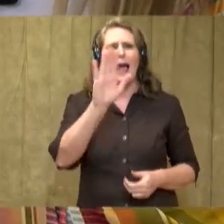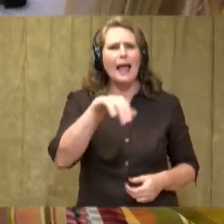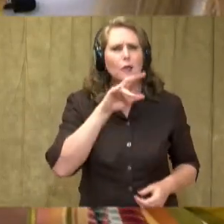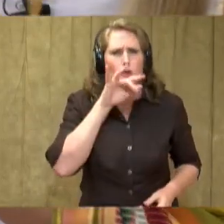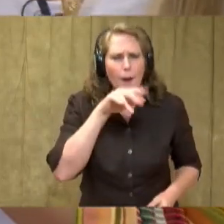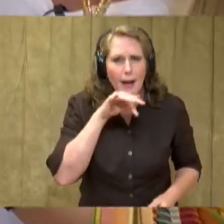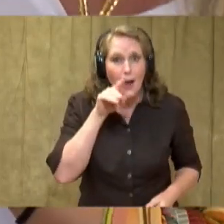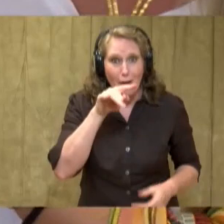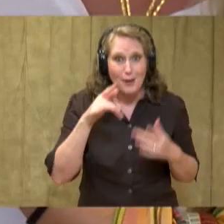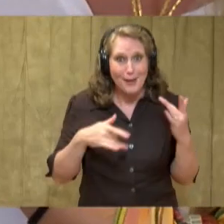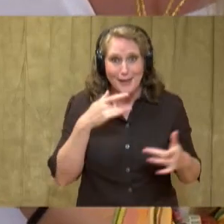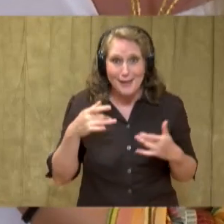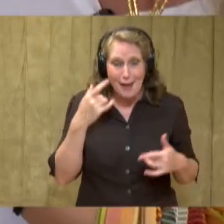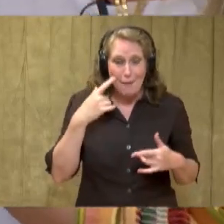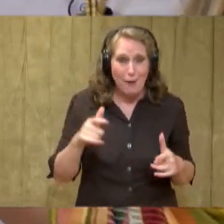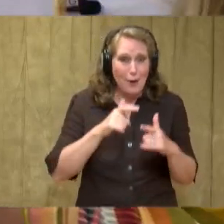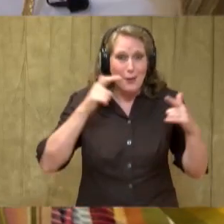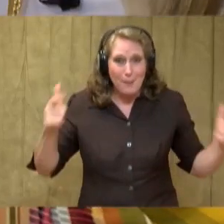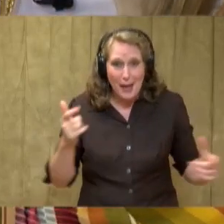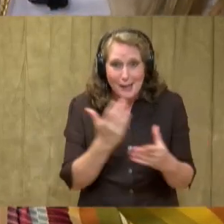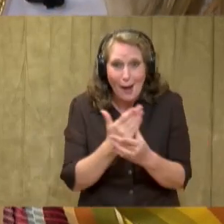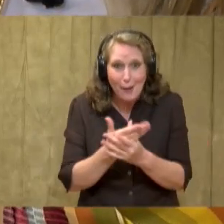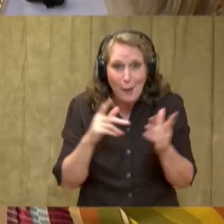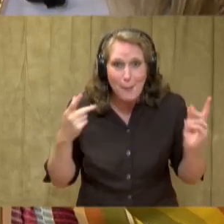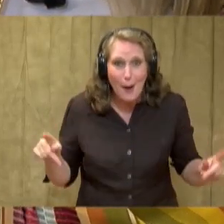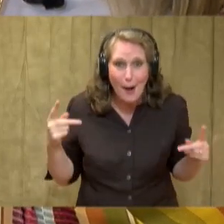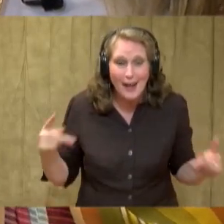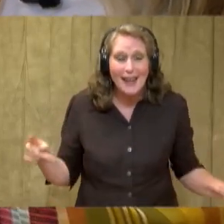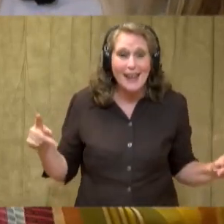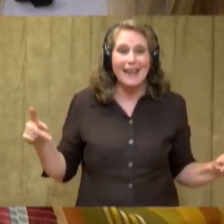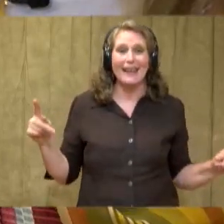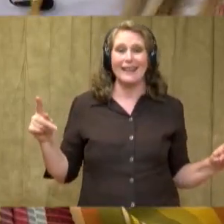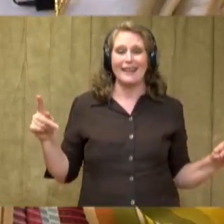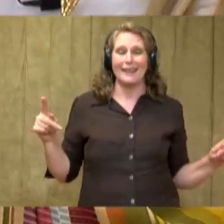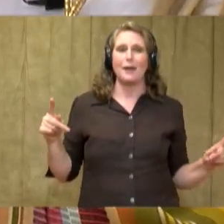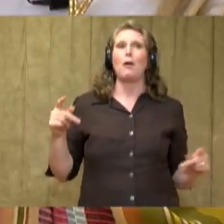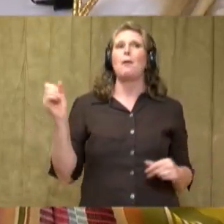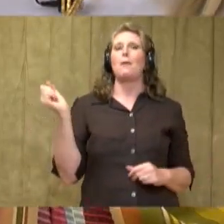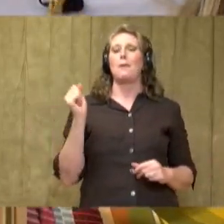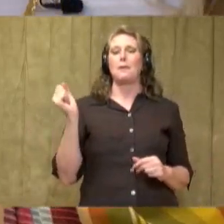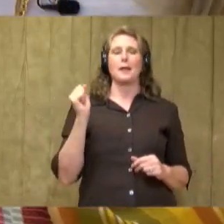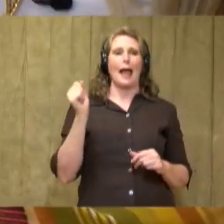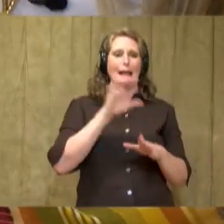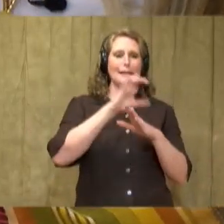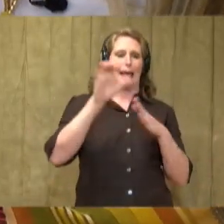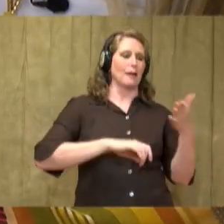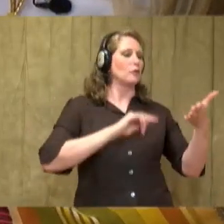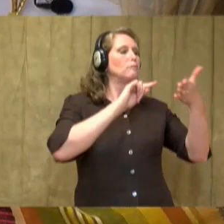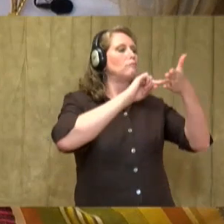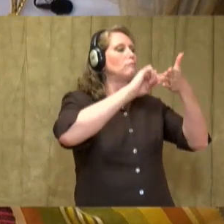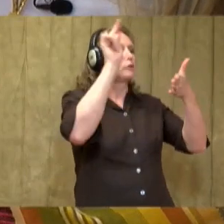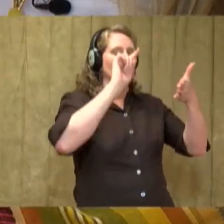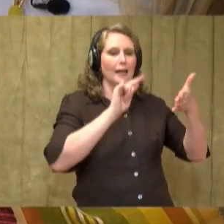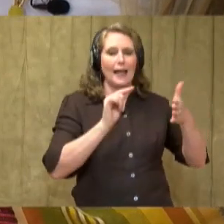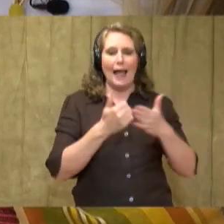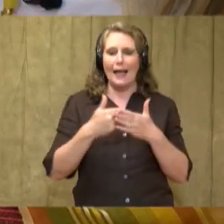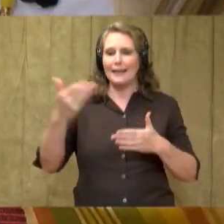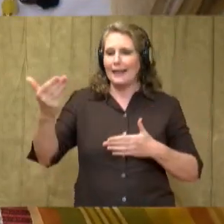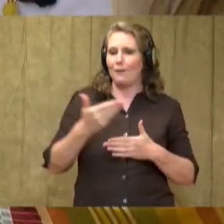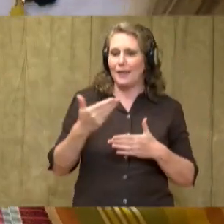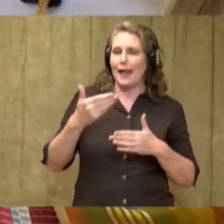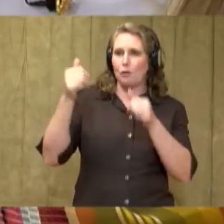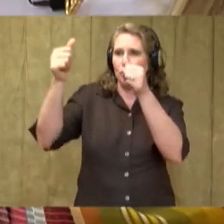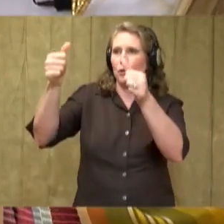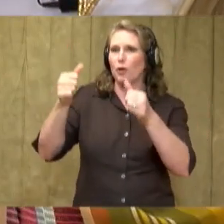dragon, are you excited for the big taco party? He is marking his calendar, and he even has a little invitation over here